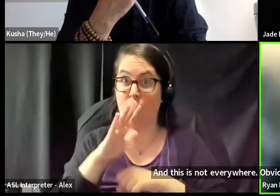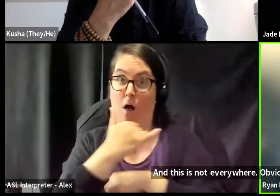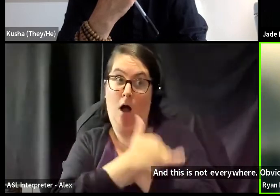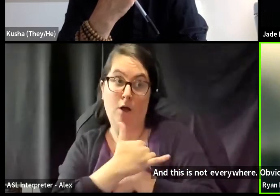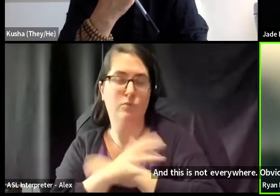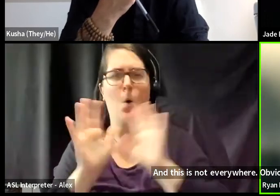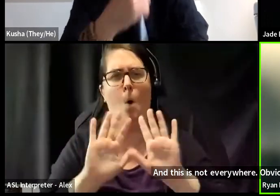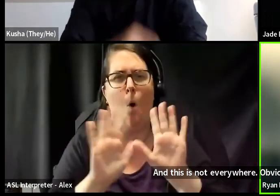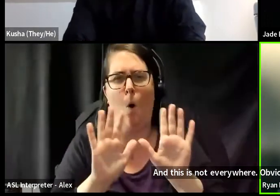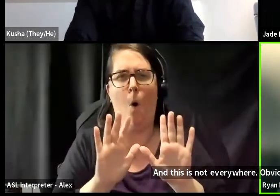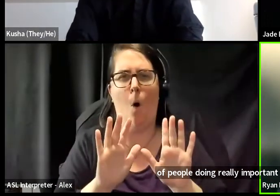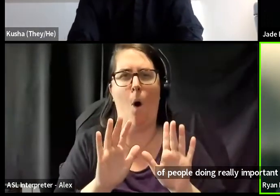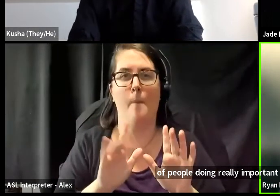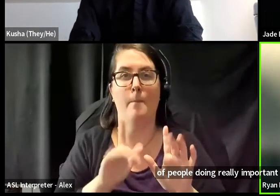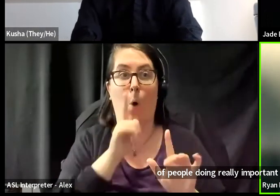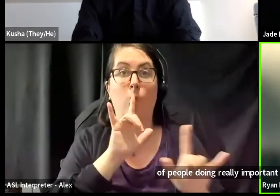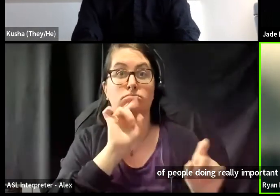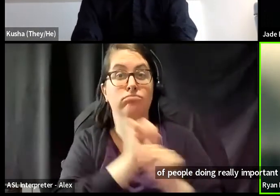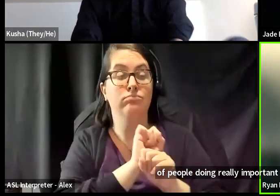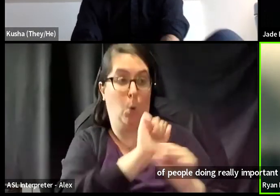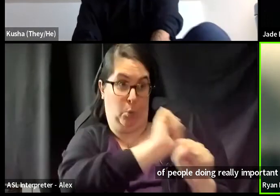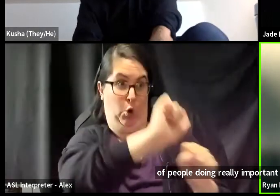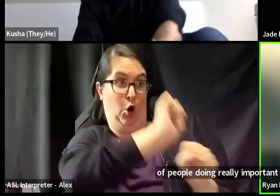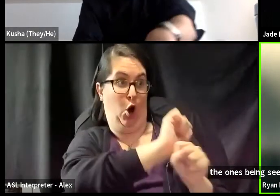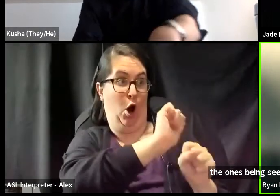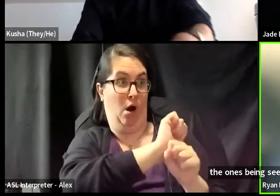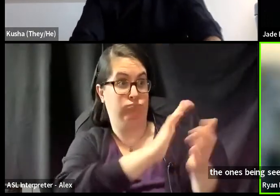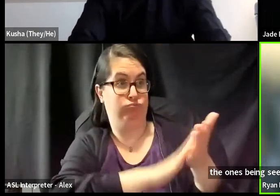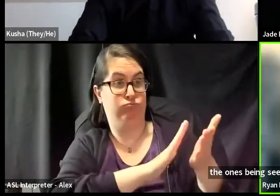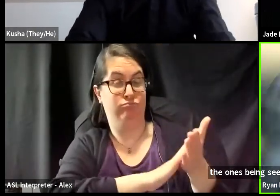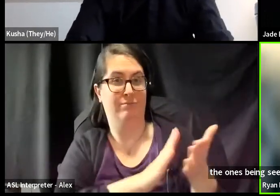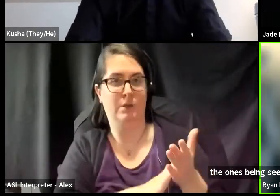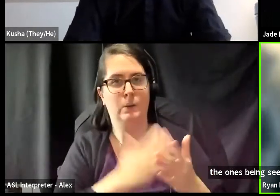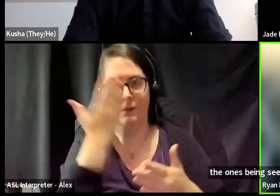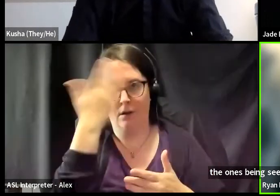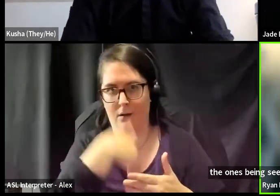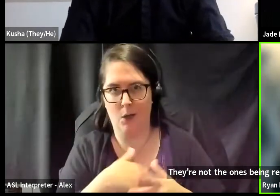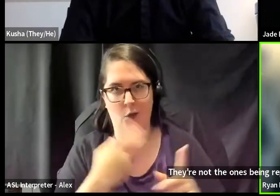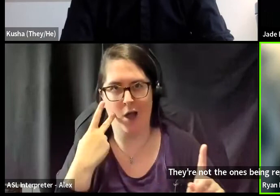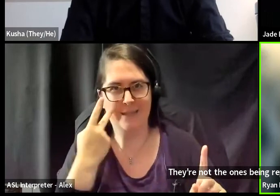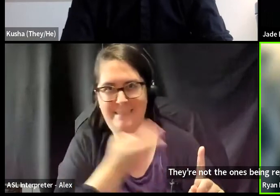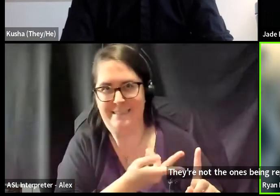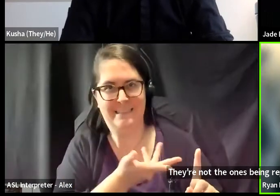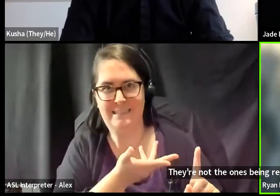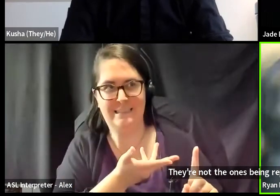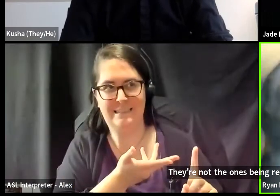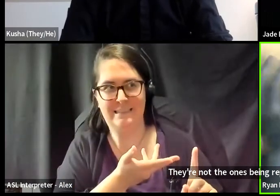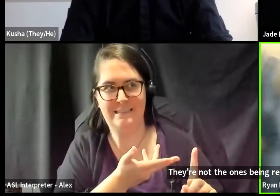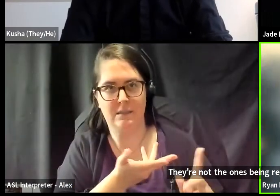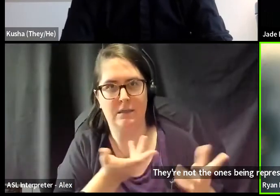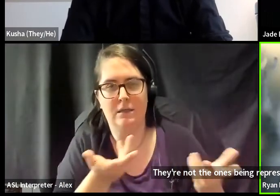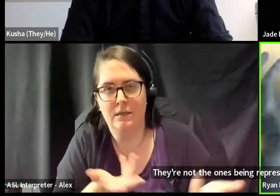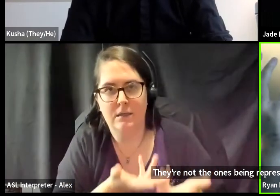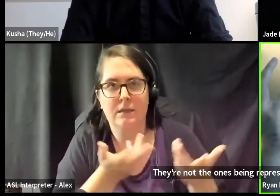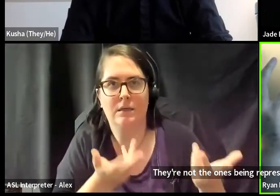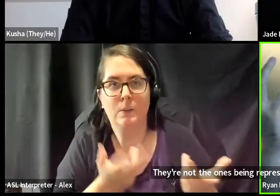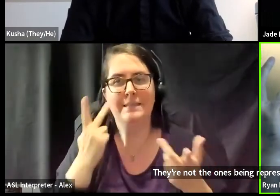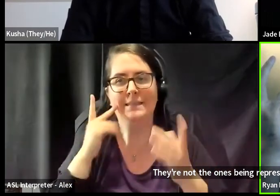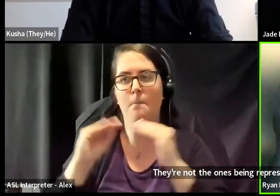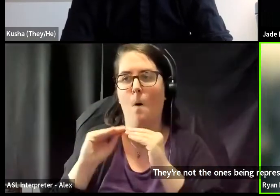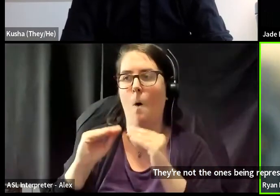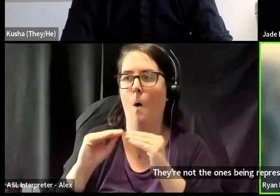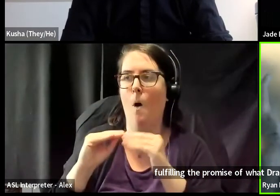seen, right? They're not the ones being represented who are actually fulfilling the promise of what drag was supposed to be. I mean, what we're seeing now is a lot